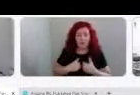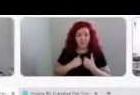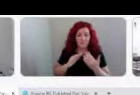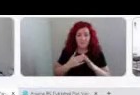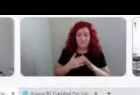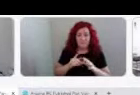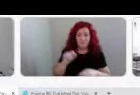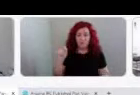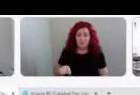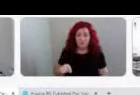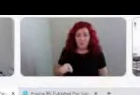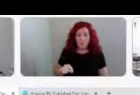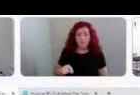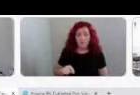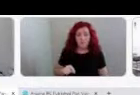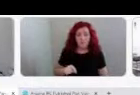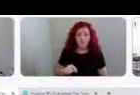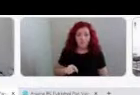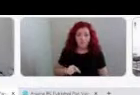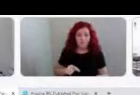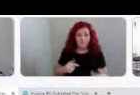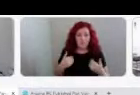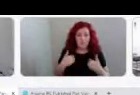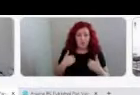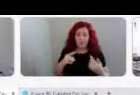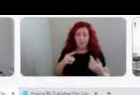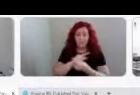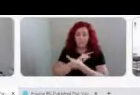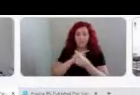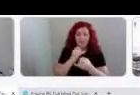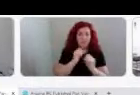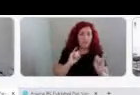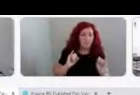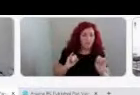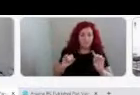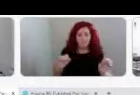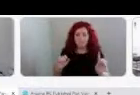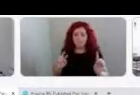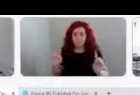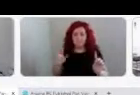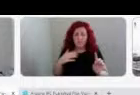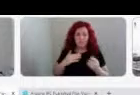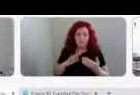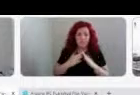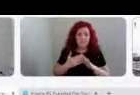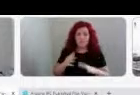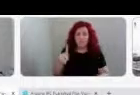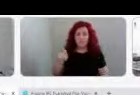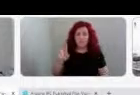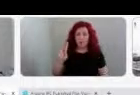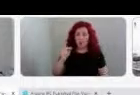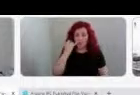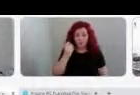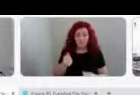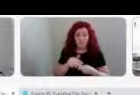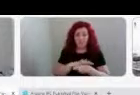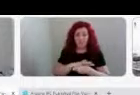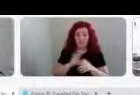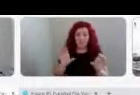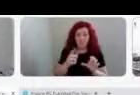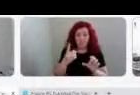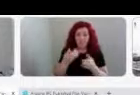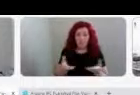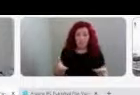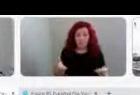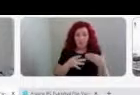regularly meet a cross-section of independence democrats and republicans at my city park if the pandemic has done one thing for us it